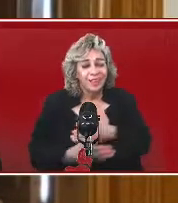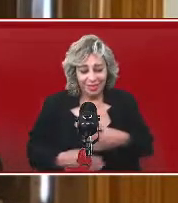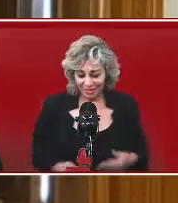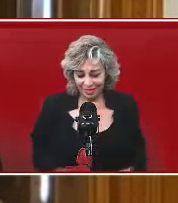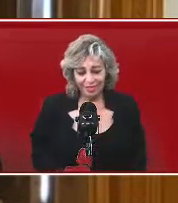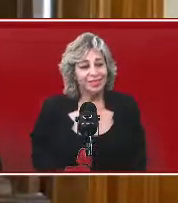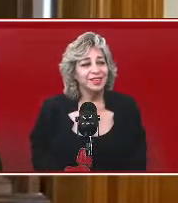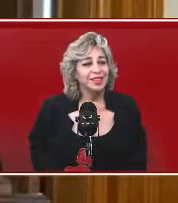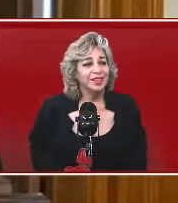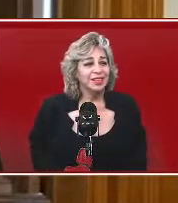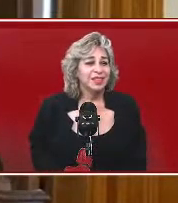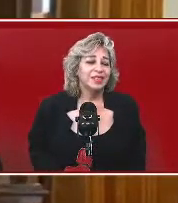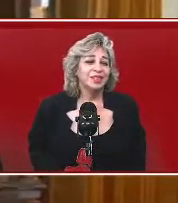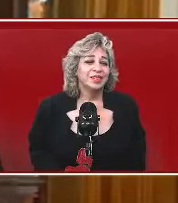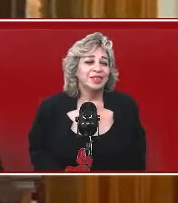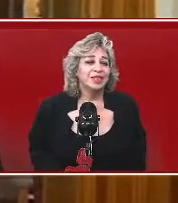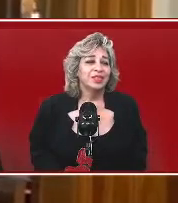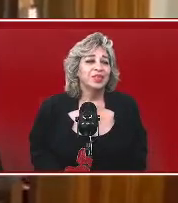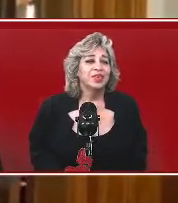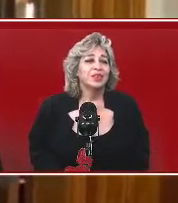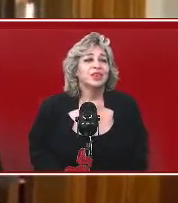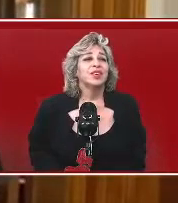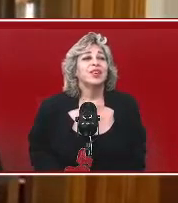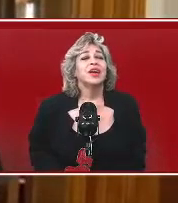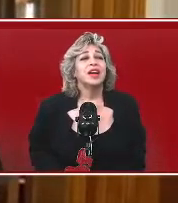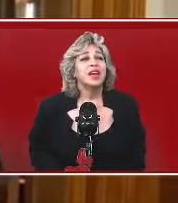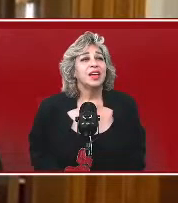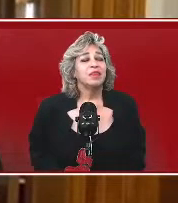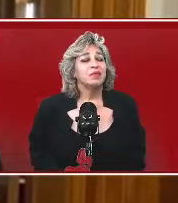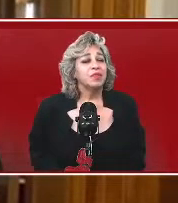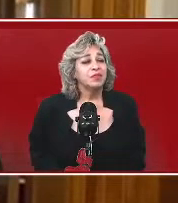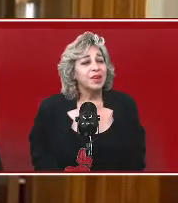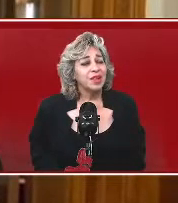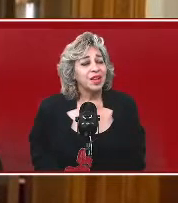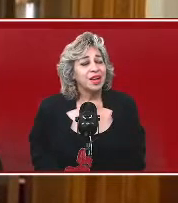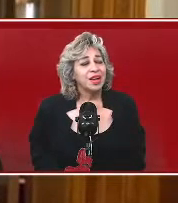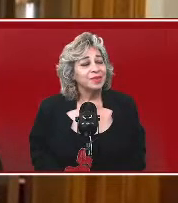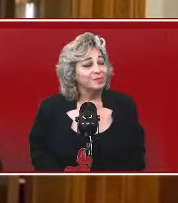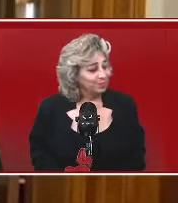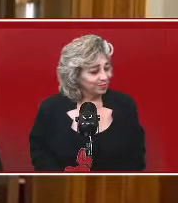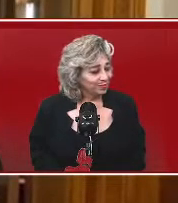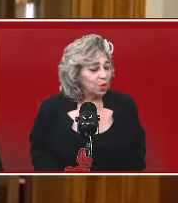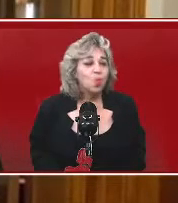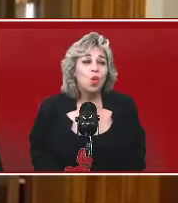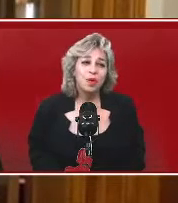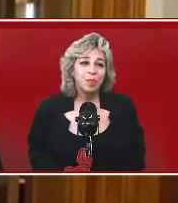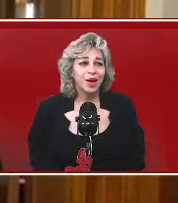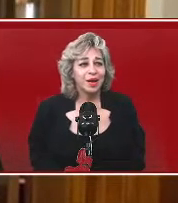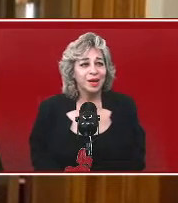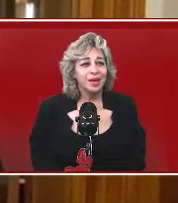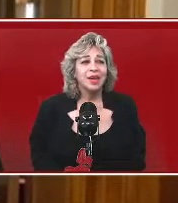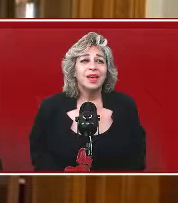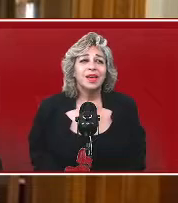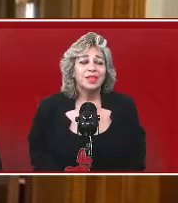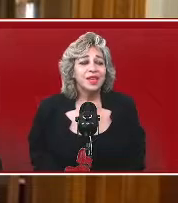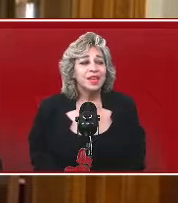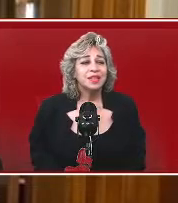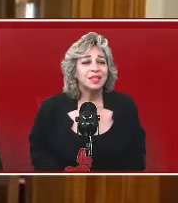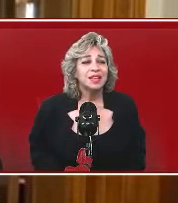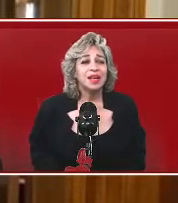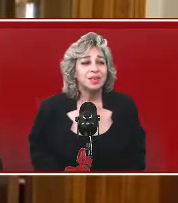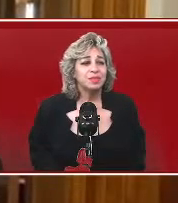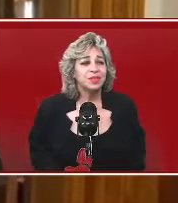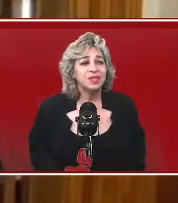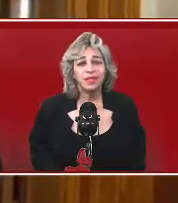hug, cariñoso. Son tiempos a very warm hug.